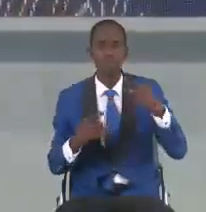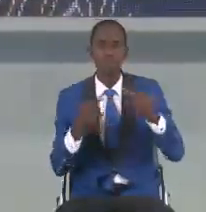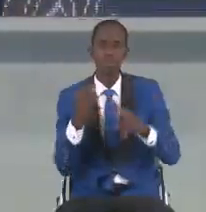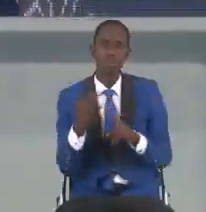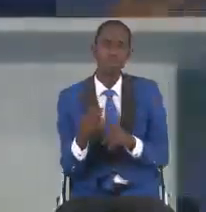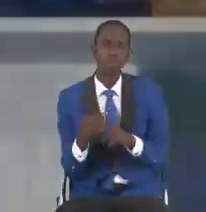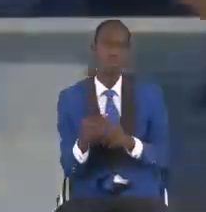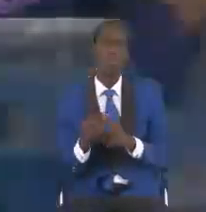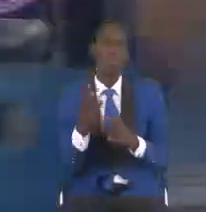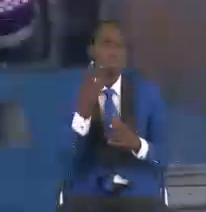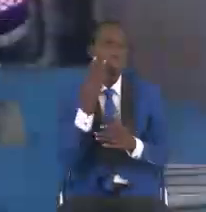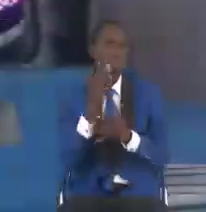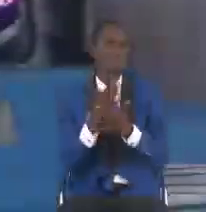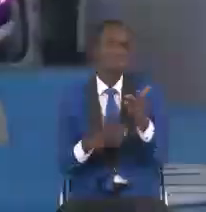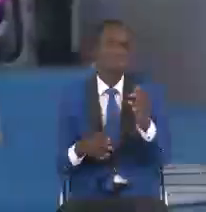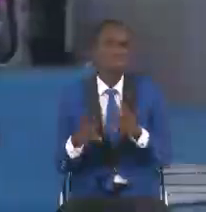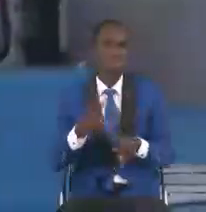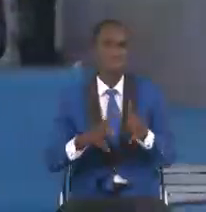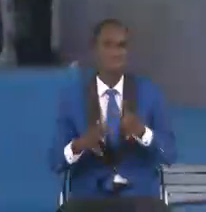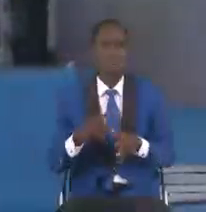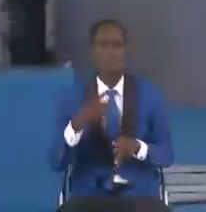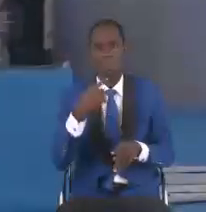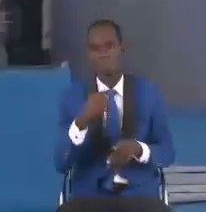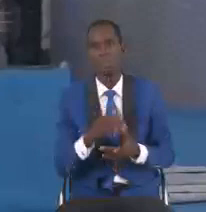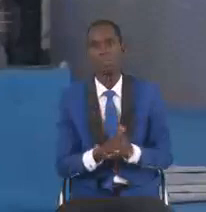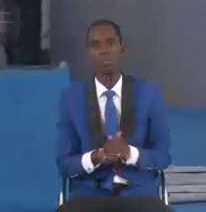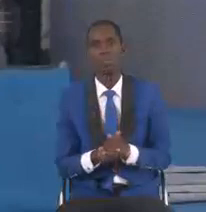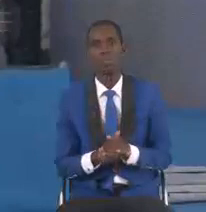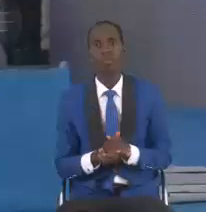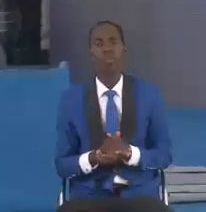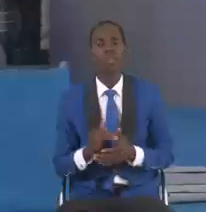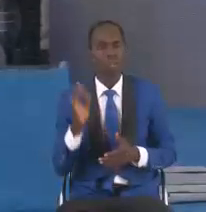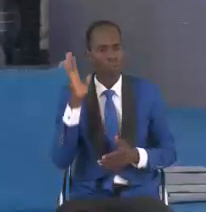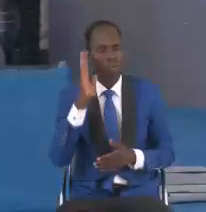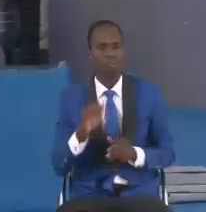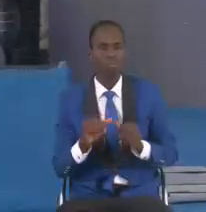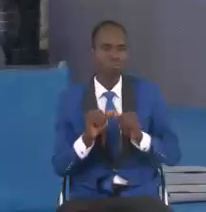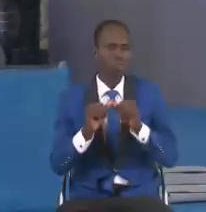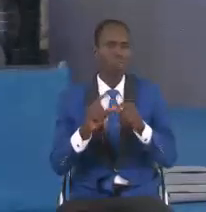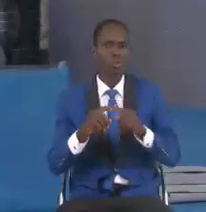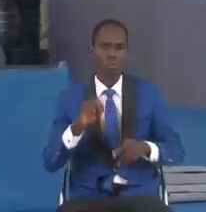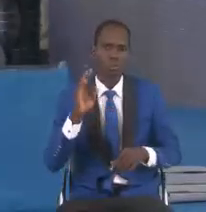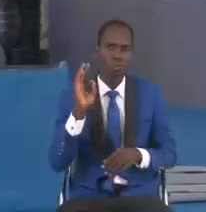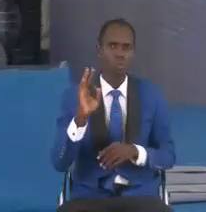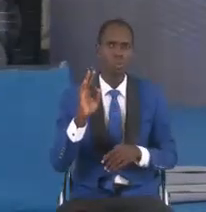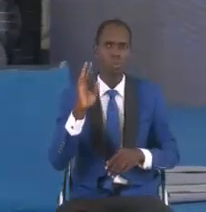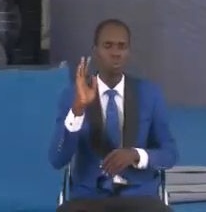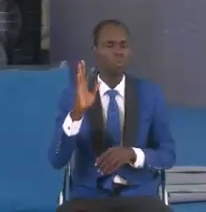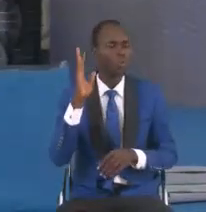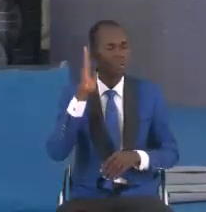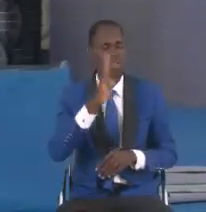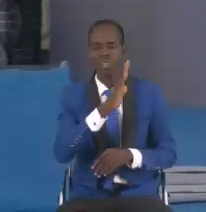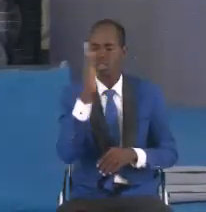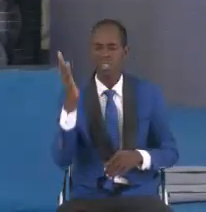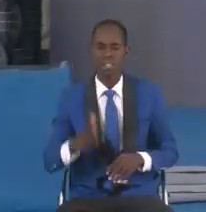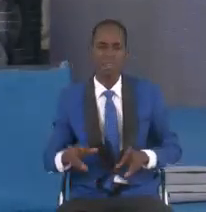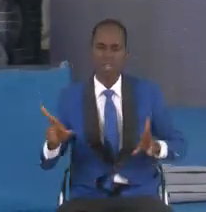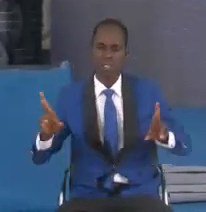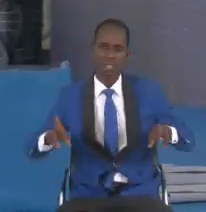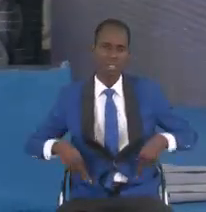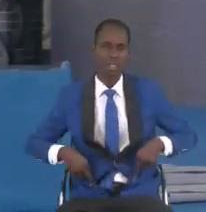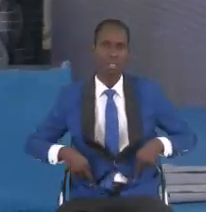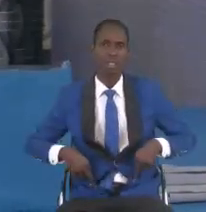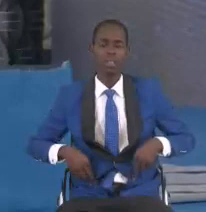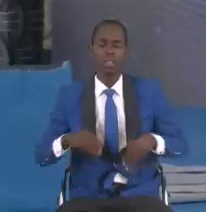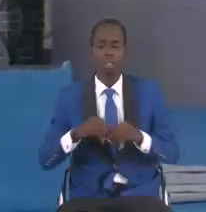some people say that they will keep on preaching the word. They will not retire from preaching the word. I agree